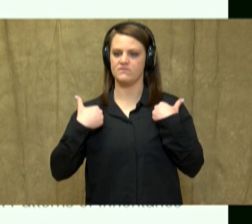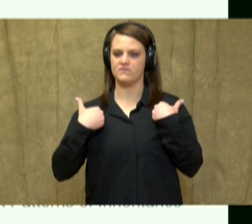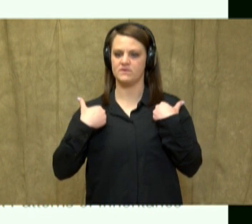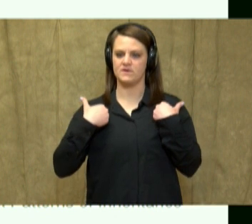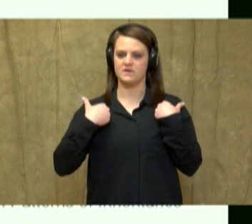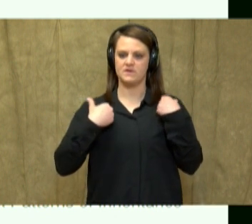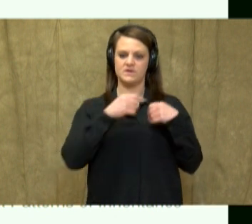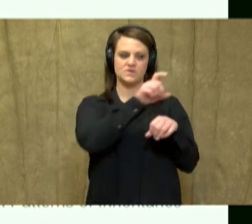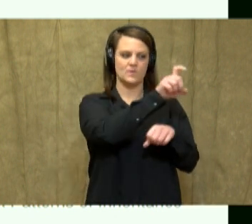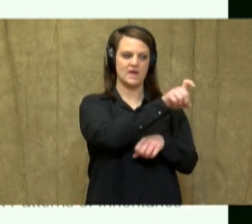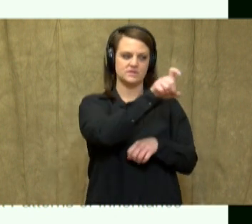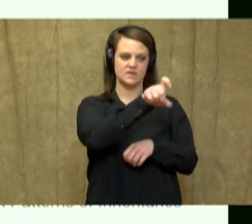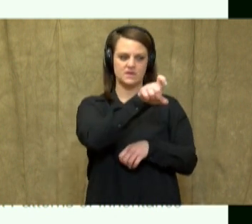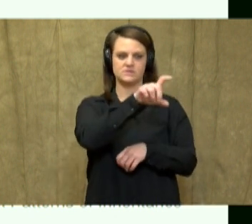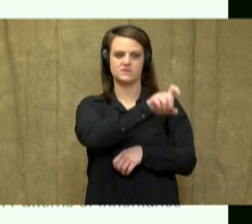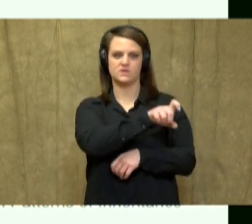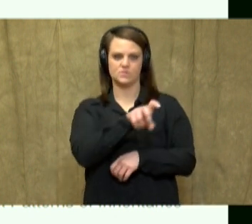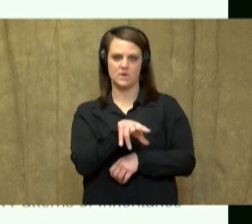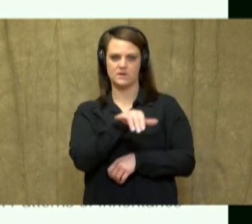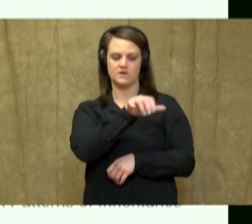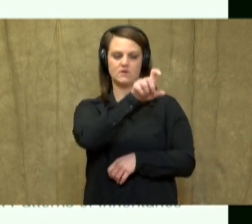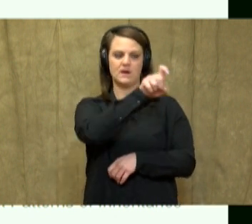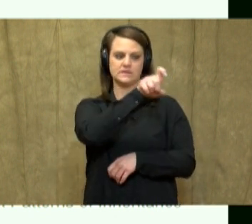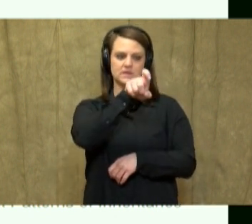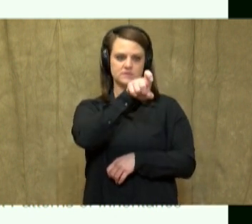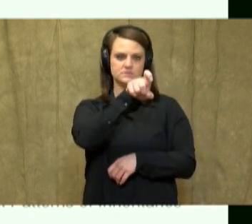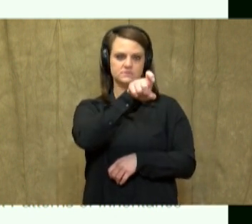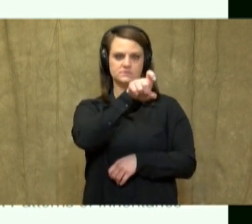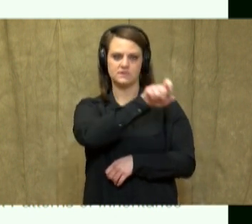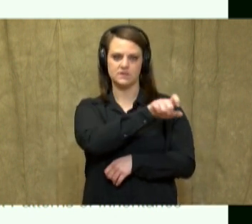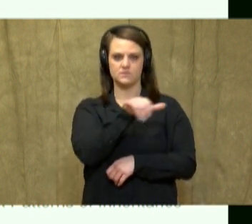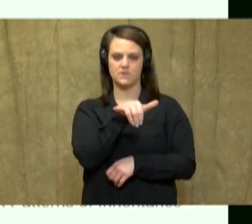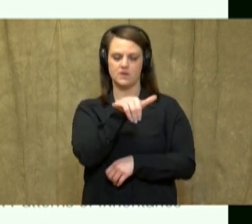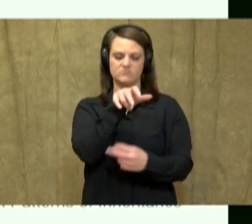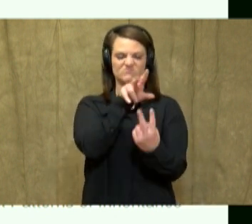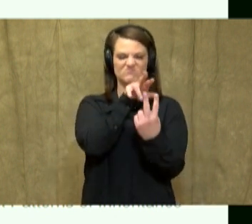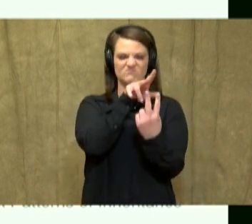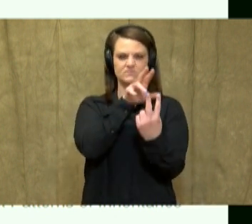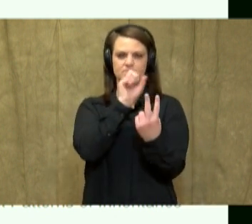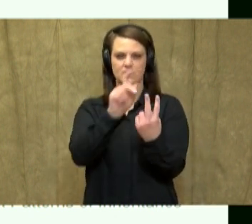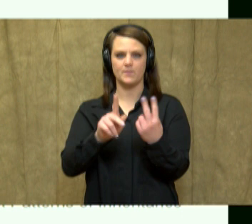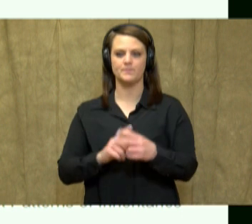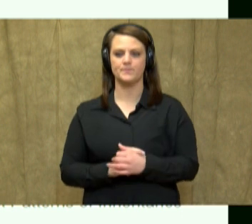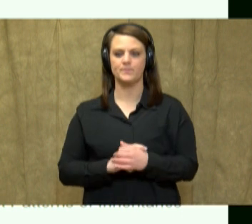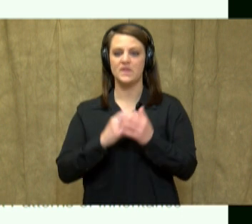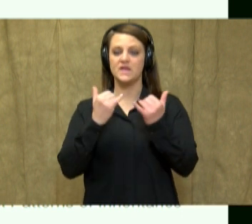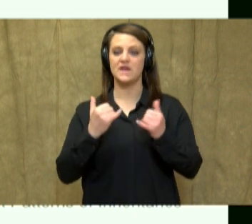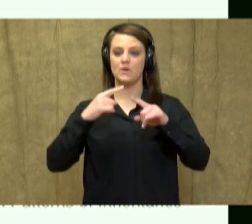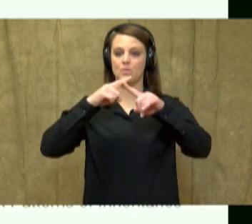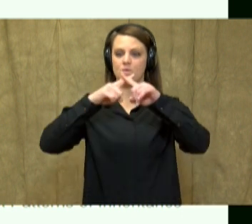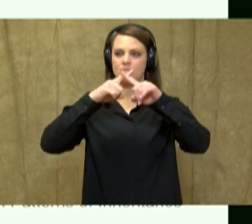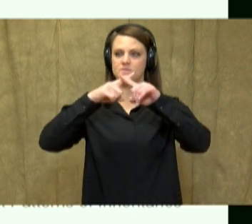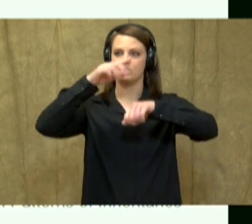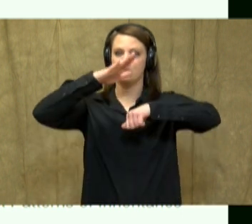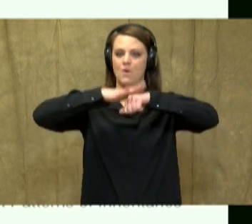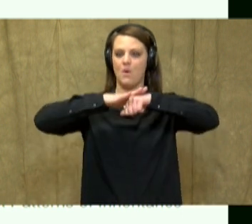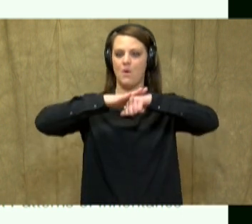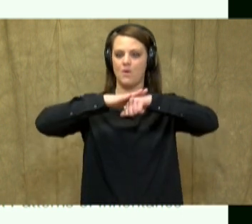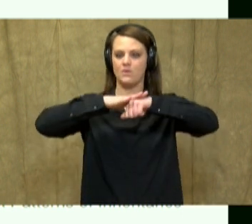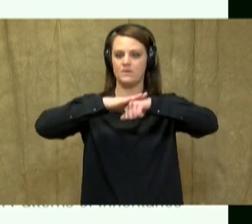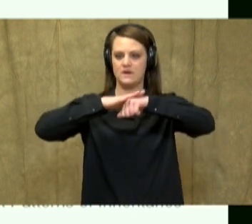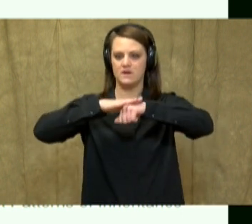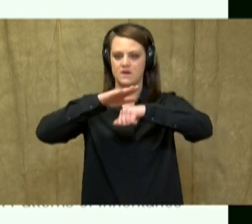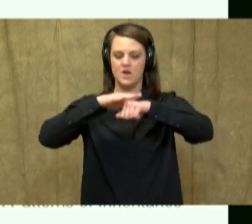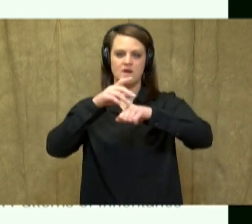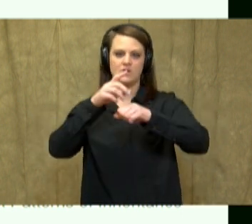chromosomes for that 23rd pair, and again, you're either XX or you are XY. Now, these chromosomes on